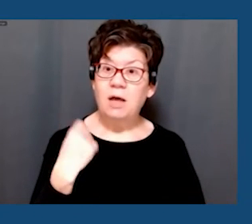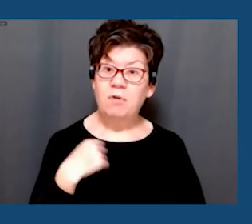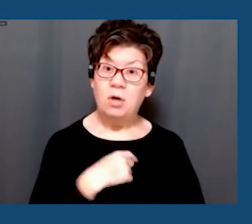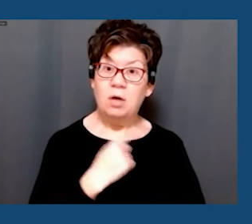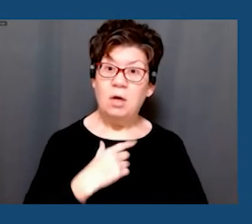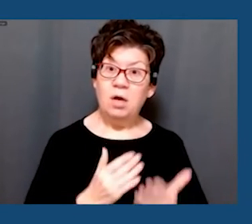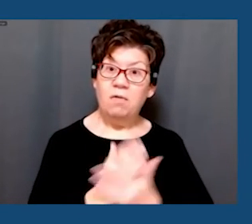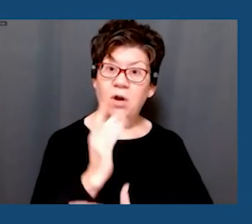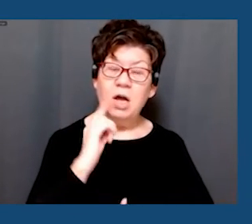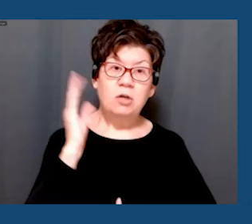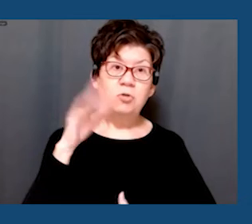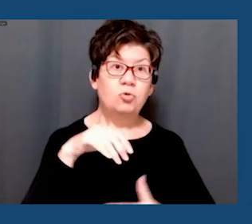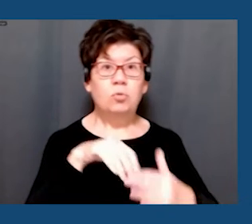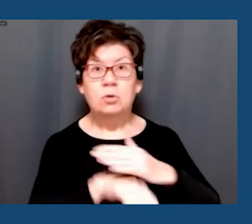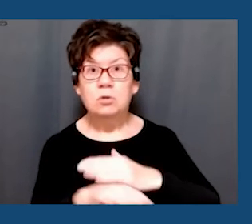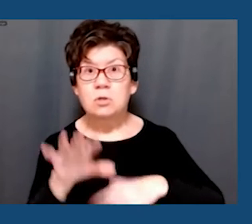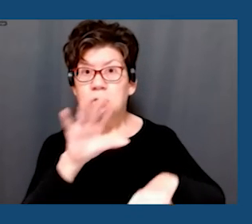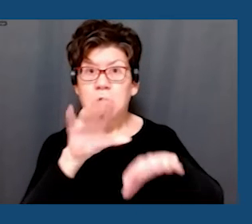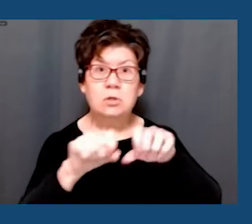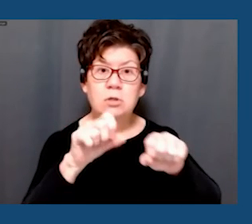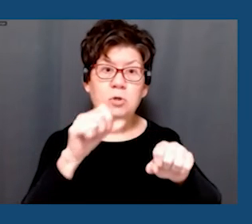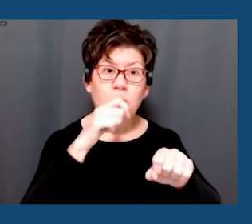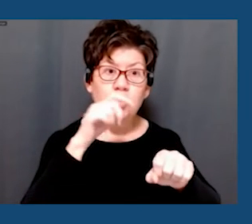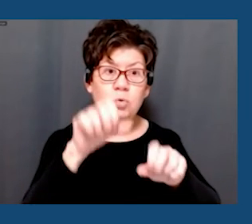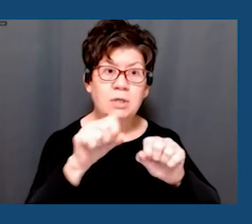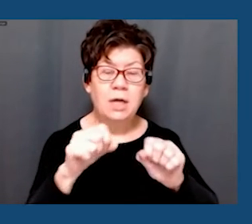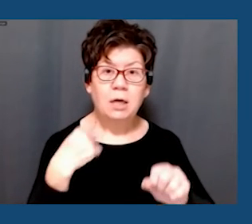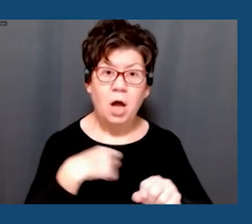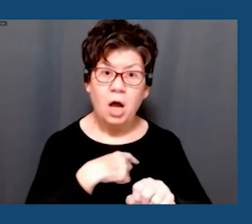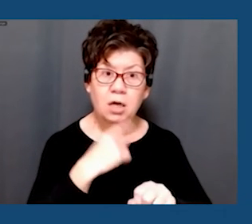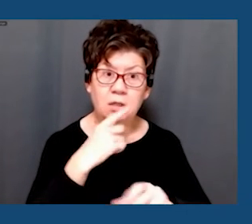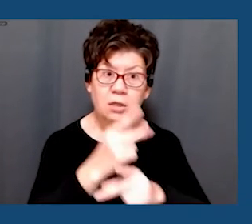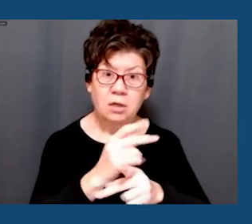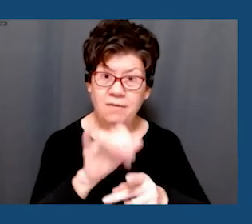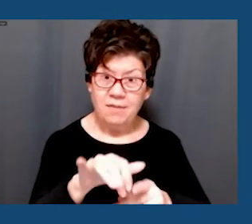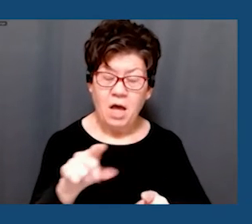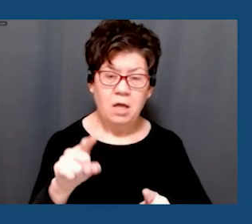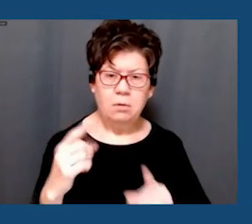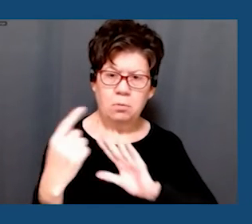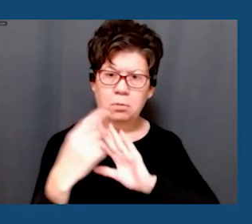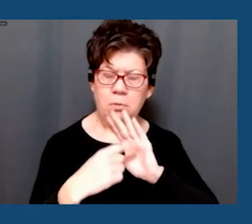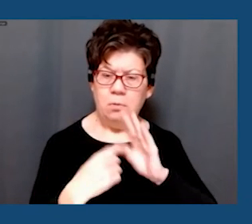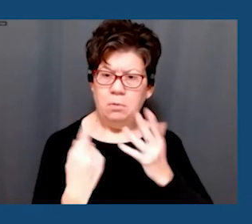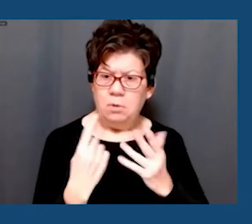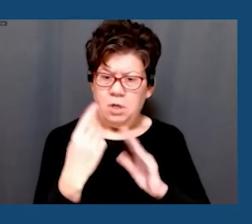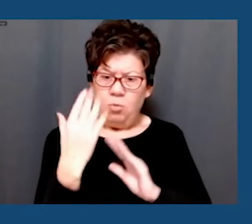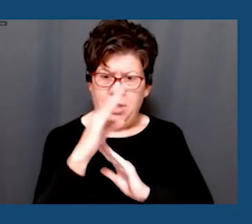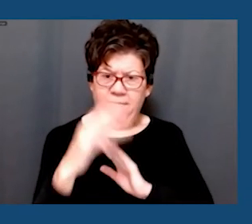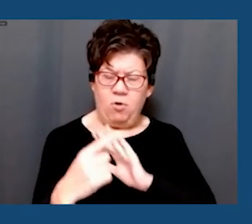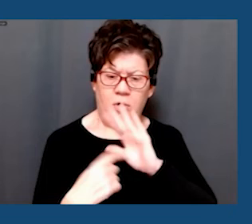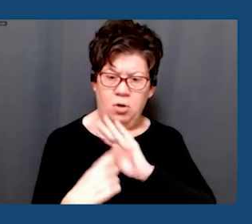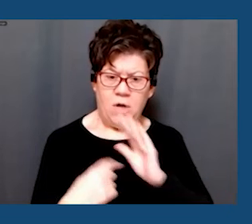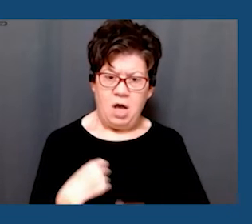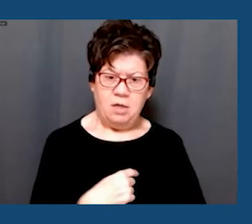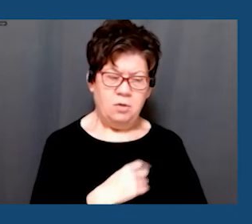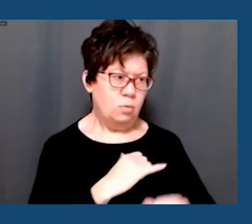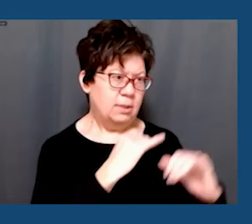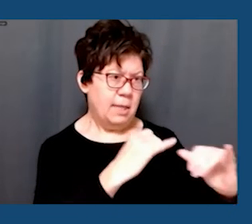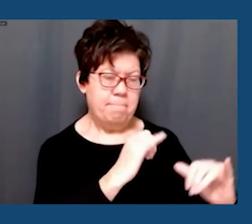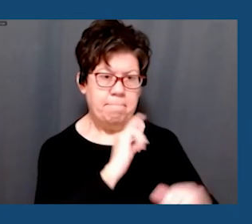find the attackers and take them out. But also, we are deeply concerned about civilian